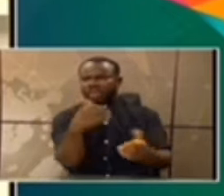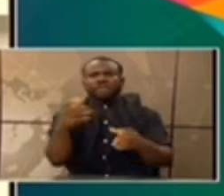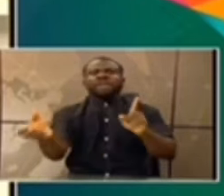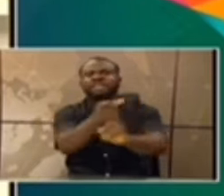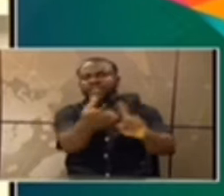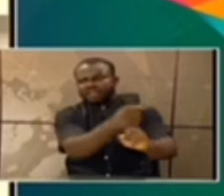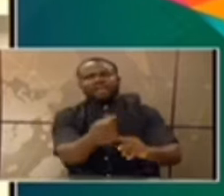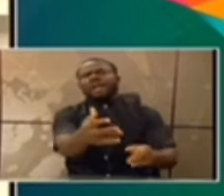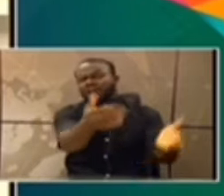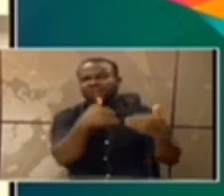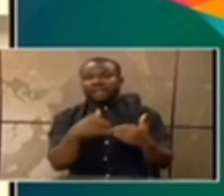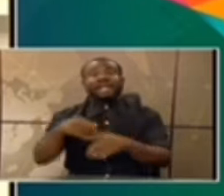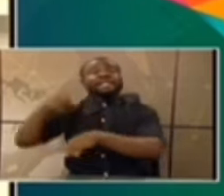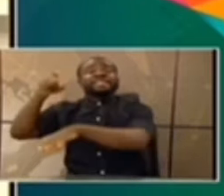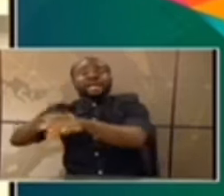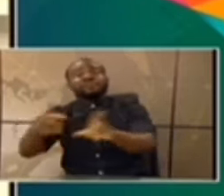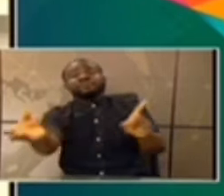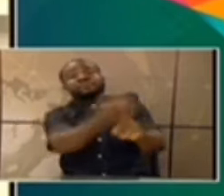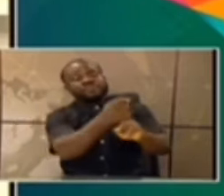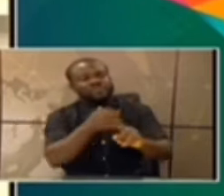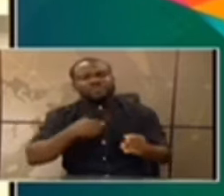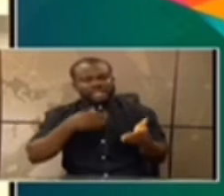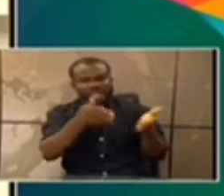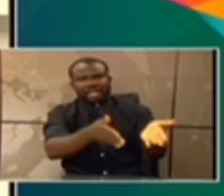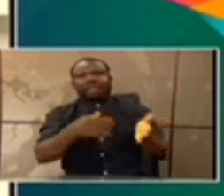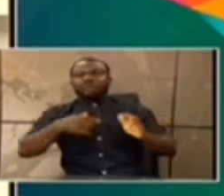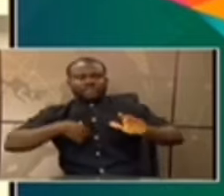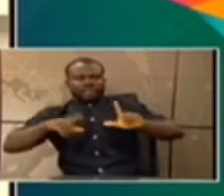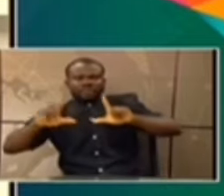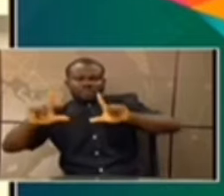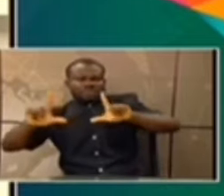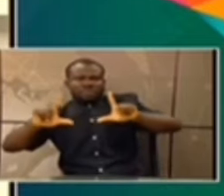yechi wo nem jira ho ene yetwa video me be bo tv nso